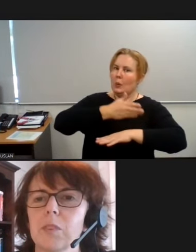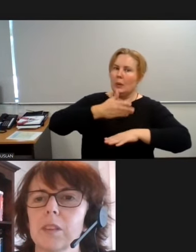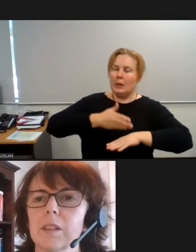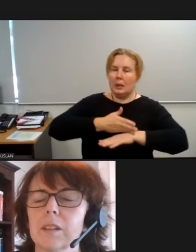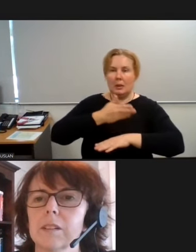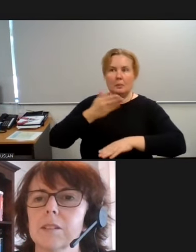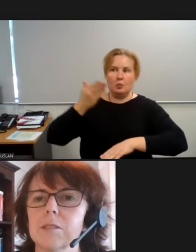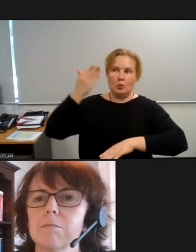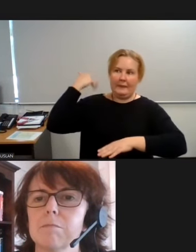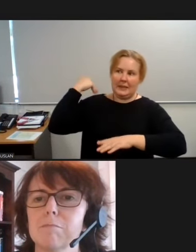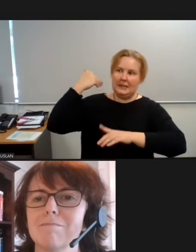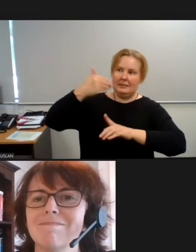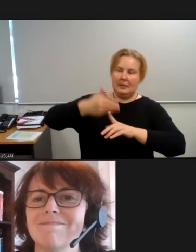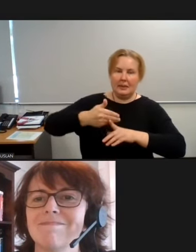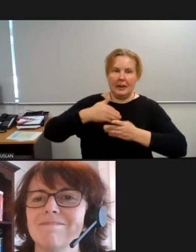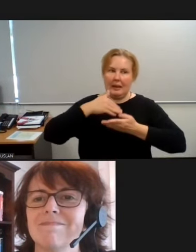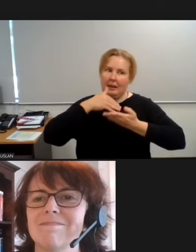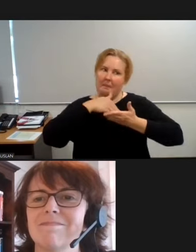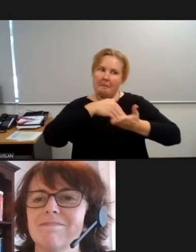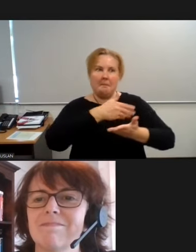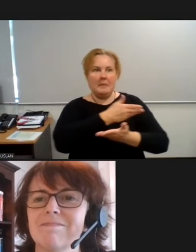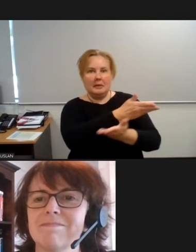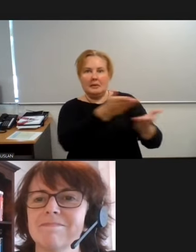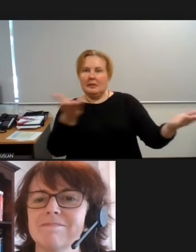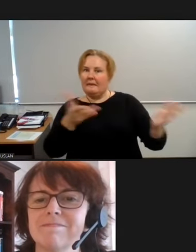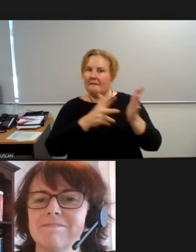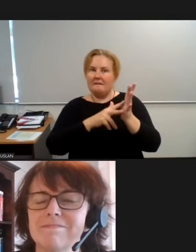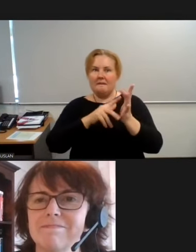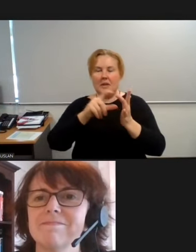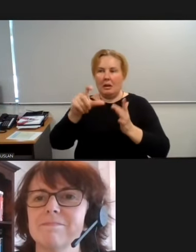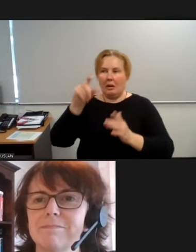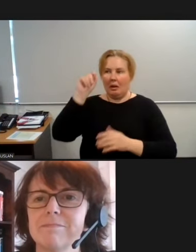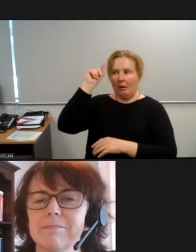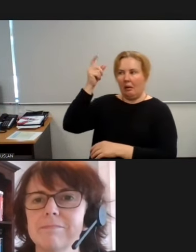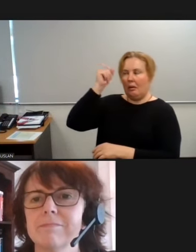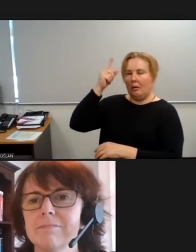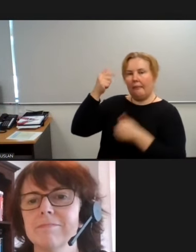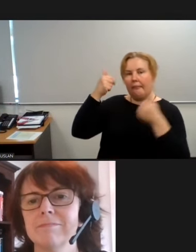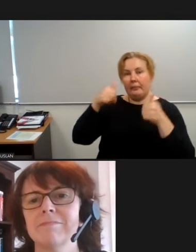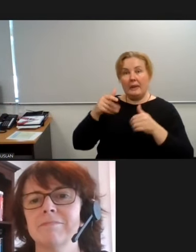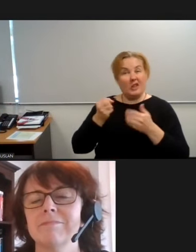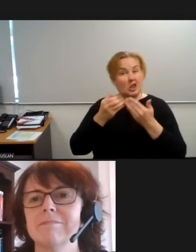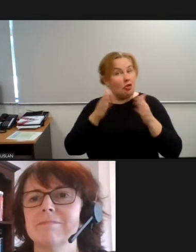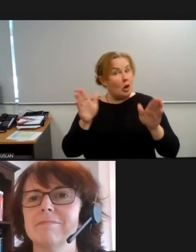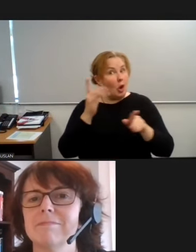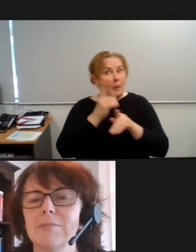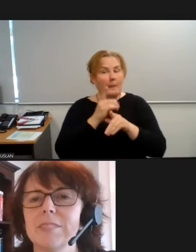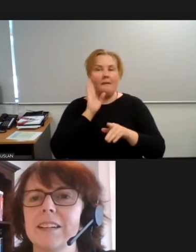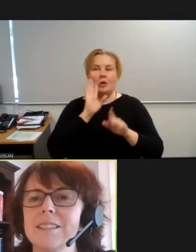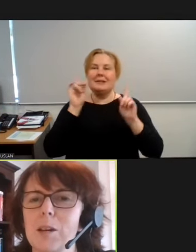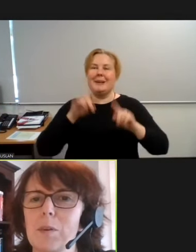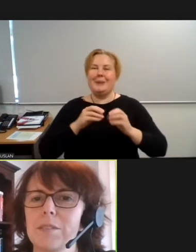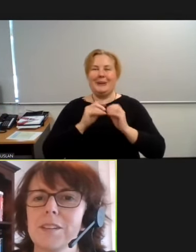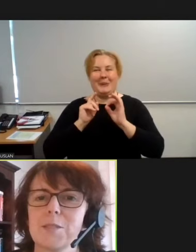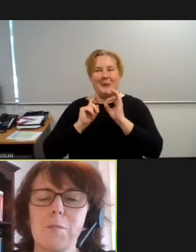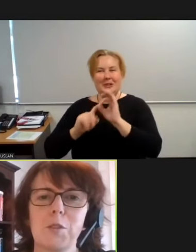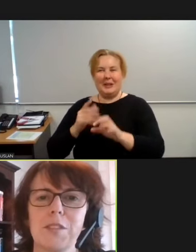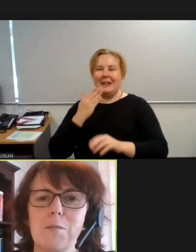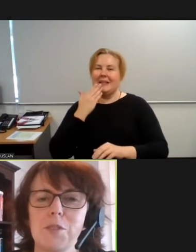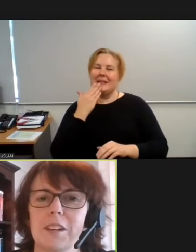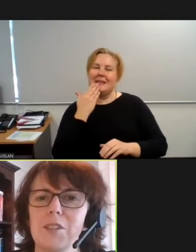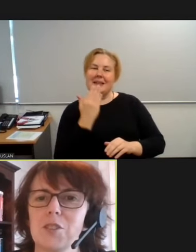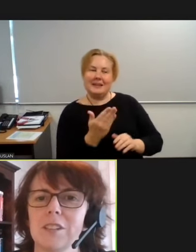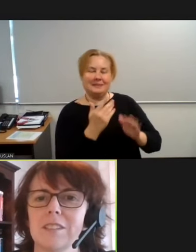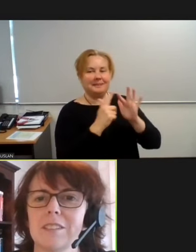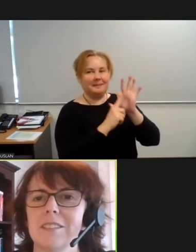the moment. So I'll just open up with any sort of general comments you want to make before we get into questions. Thank you. Thanks, Emma. Thanks very much for